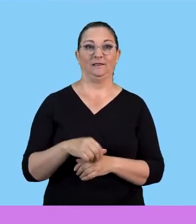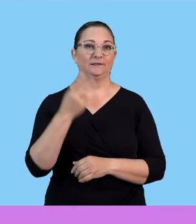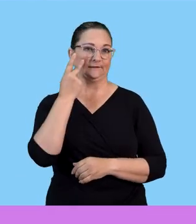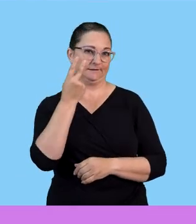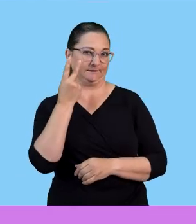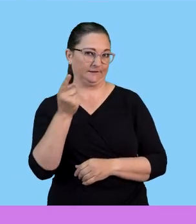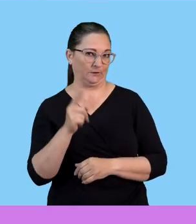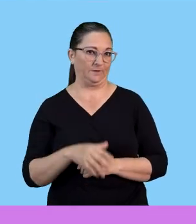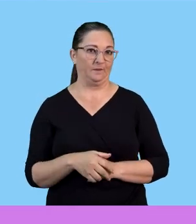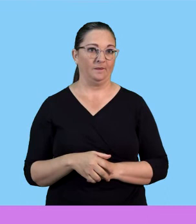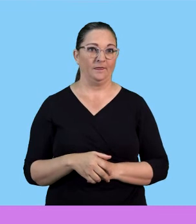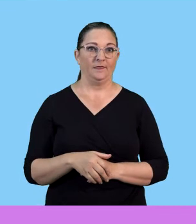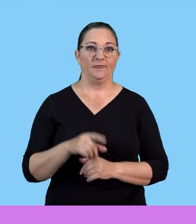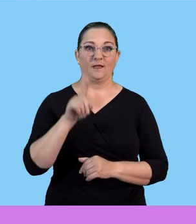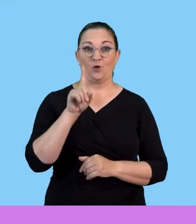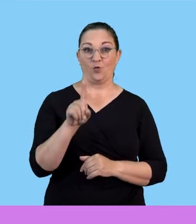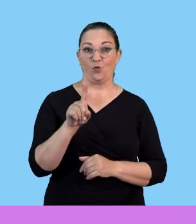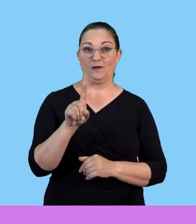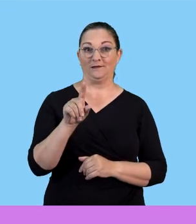So let's quickly check.